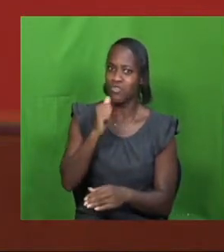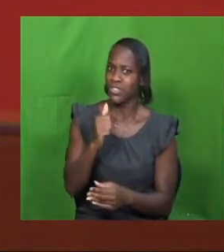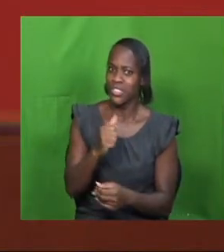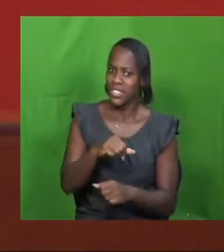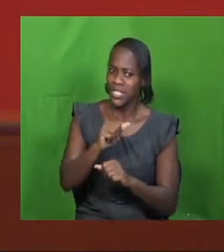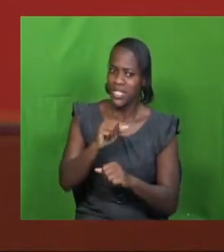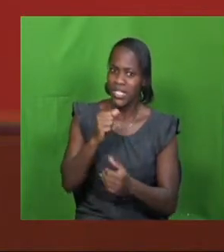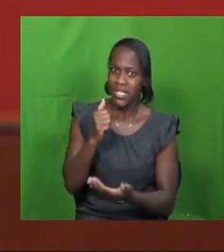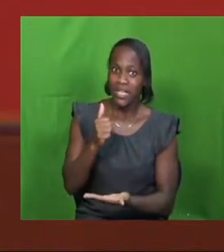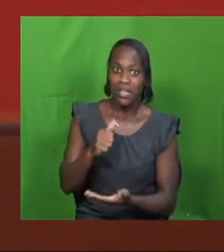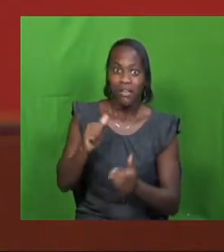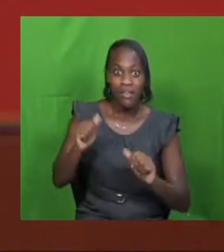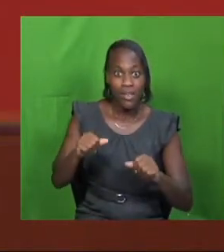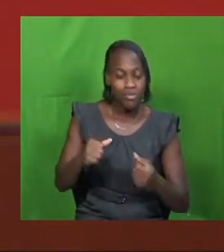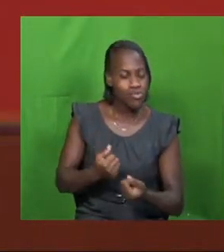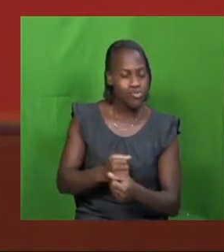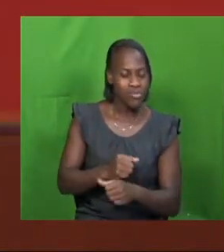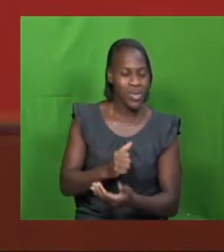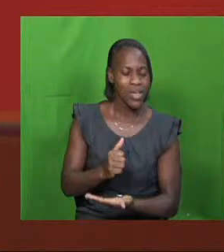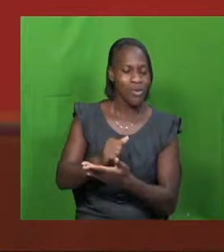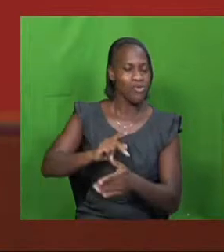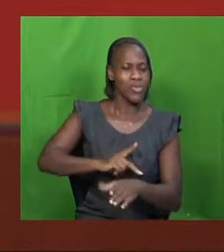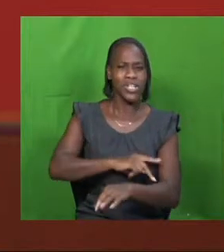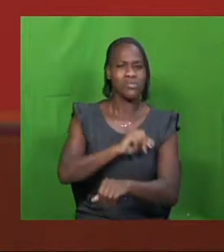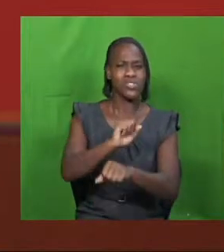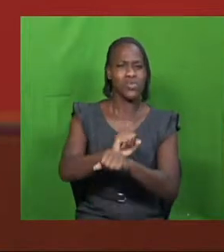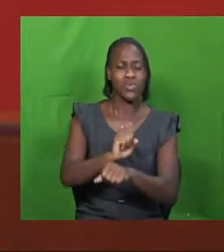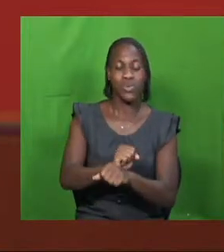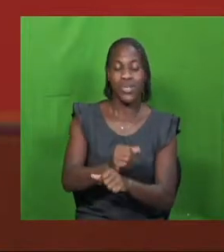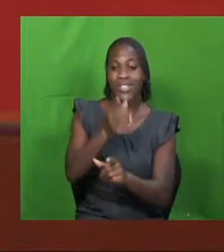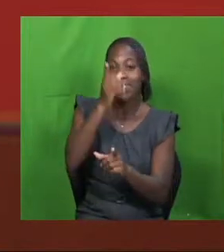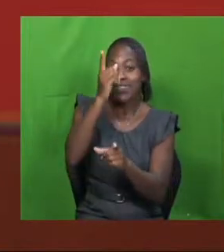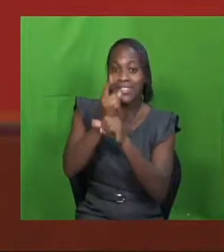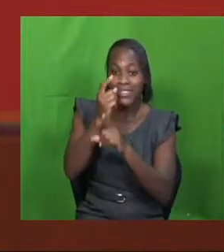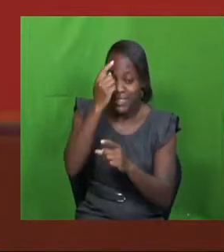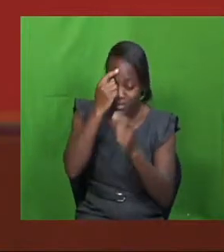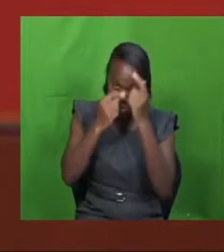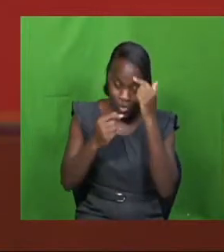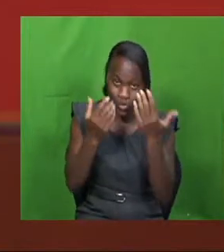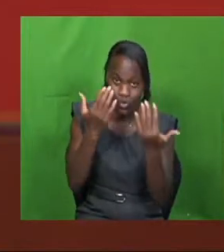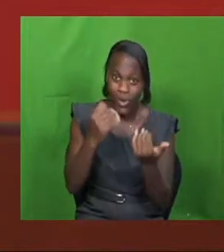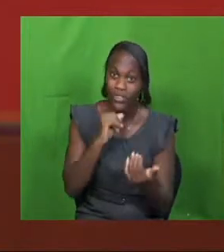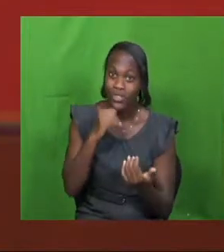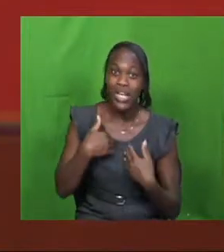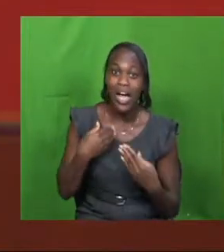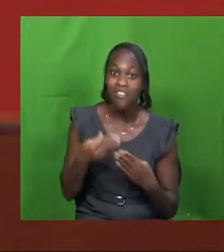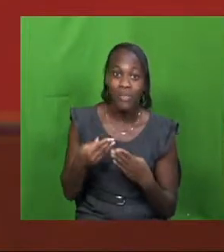Parliament going on just because we are not getting the necessary funding.